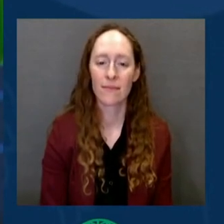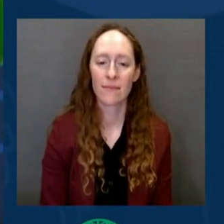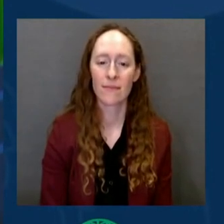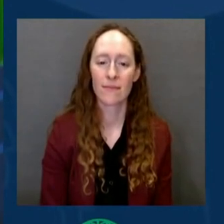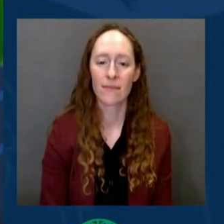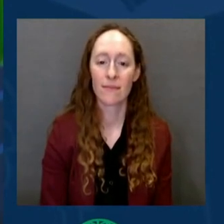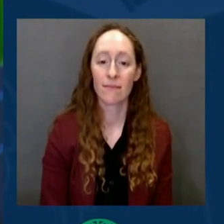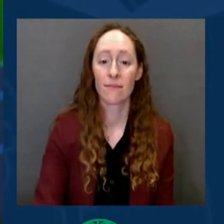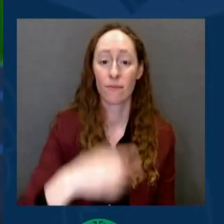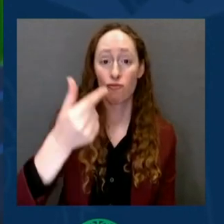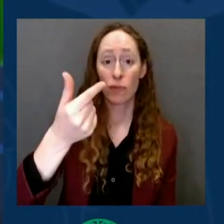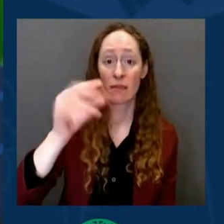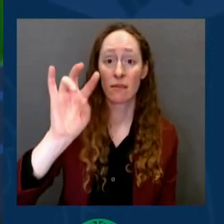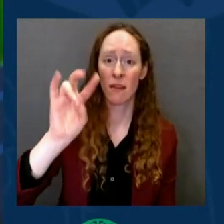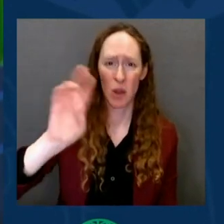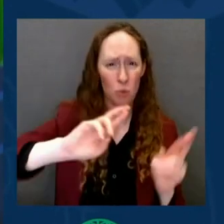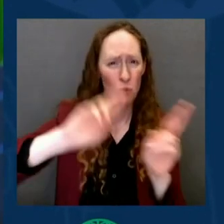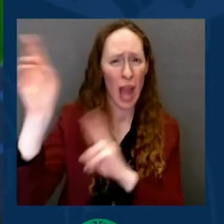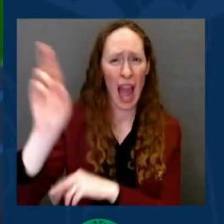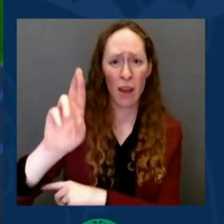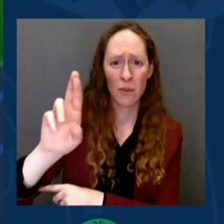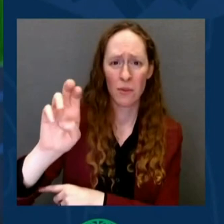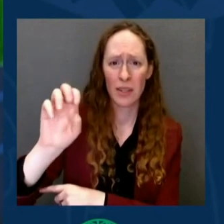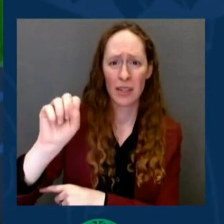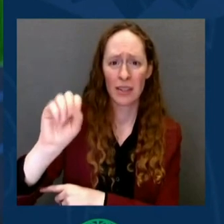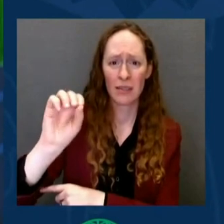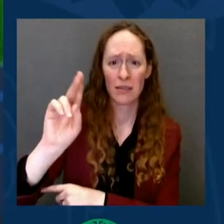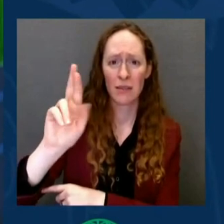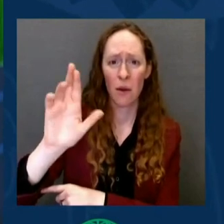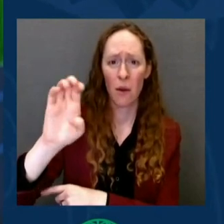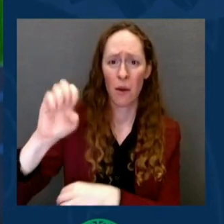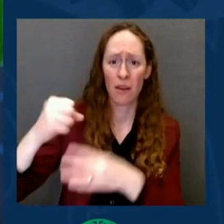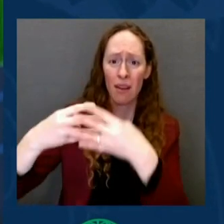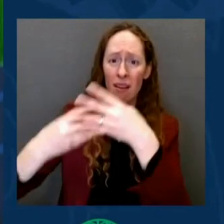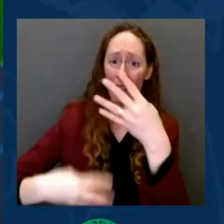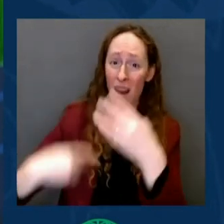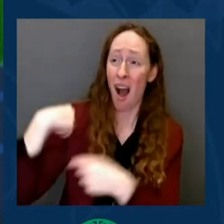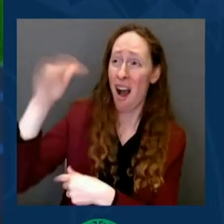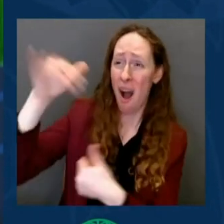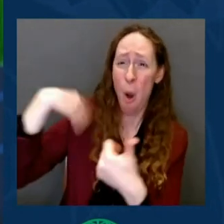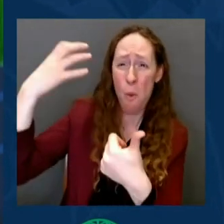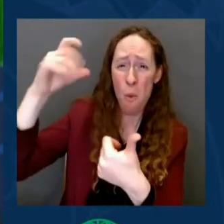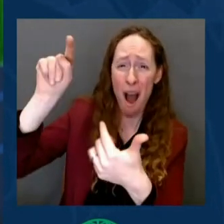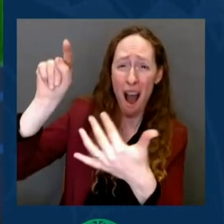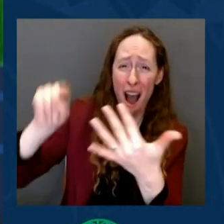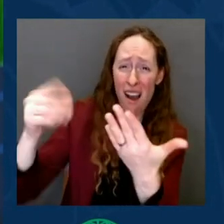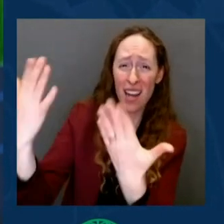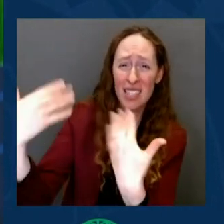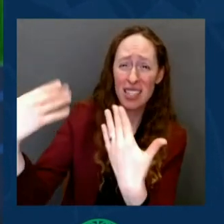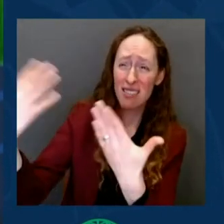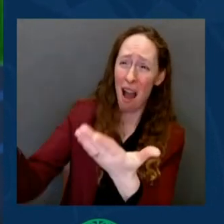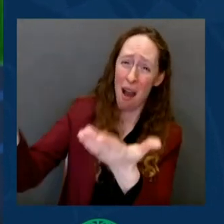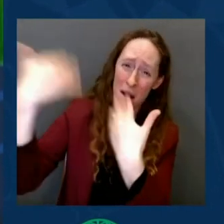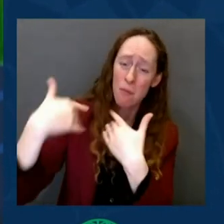for investment to support the implementation of infrastructure in Africa.